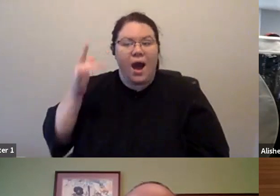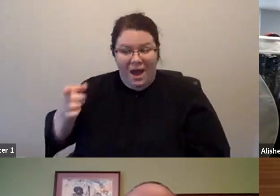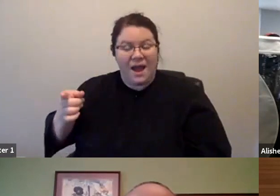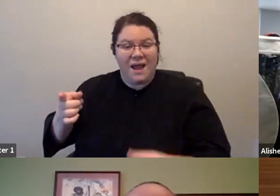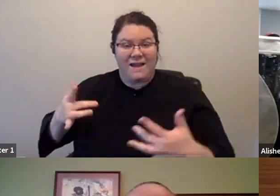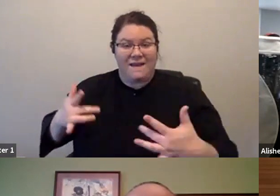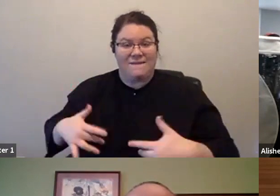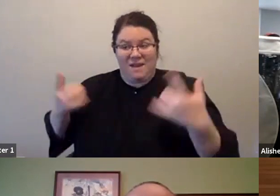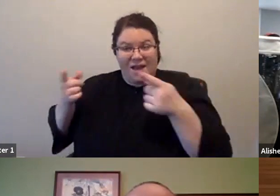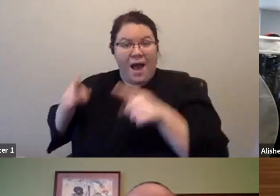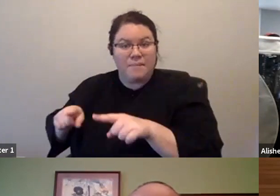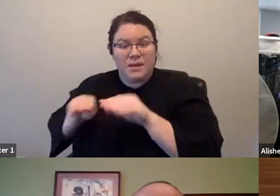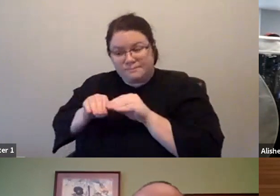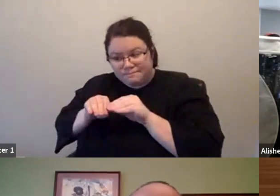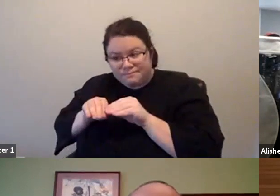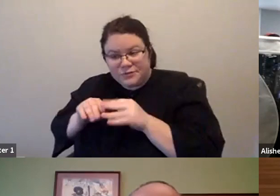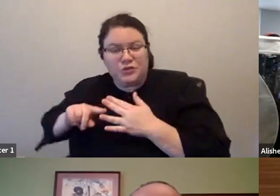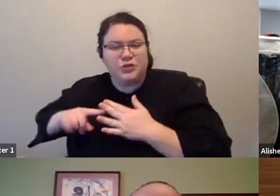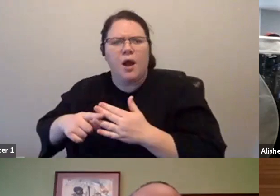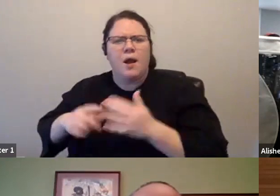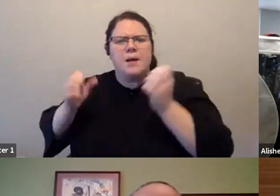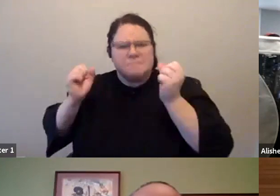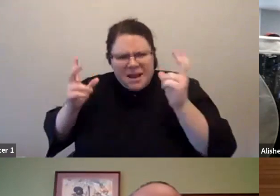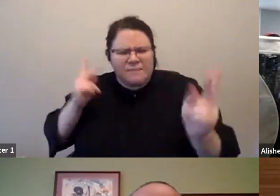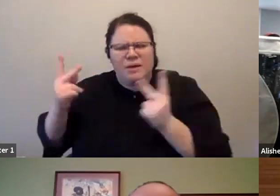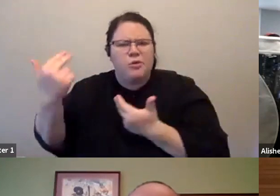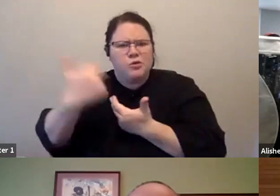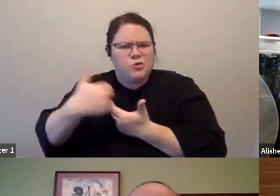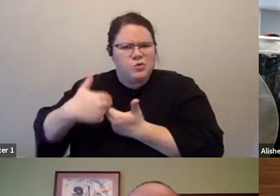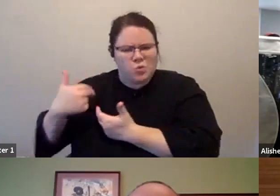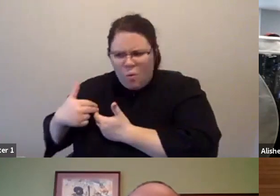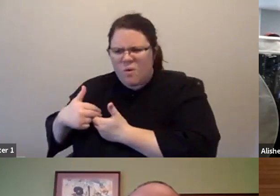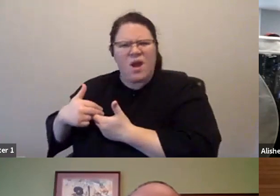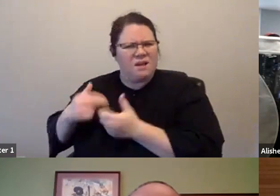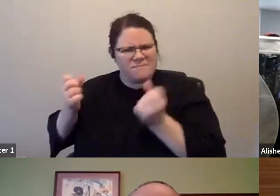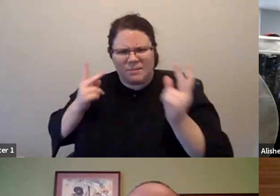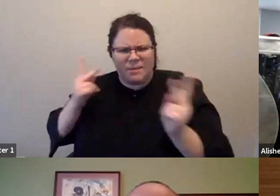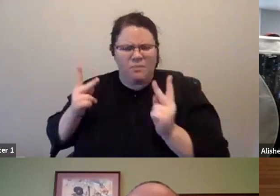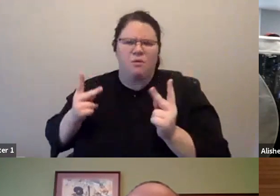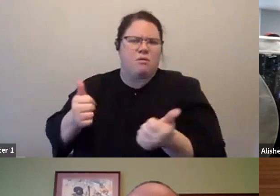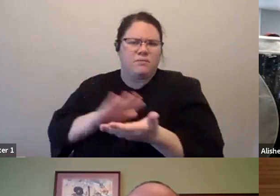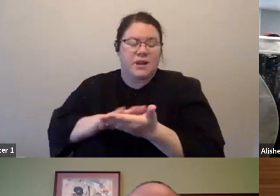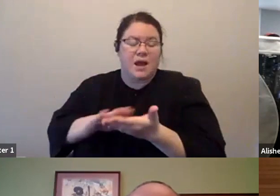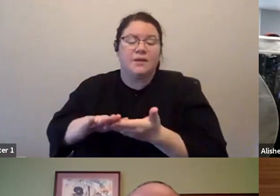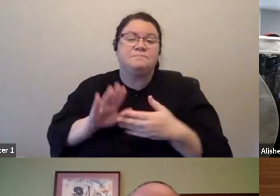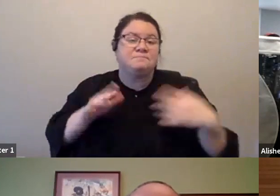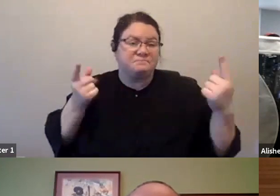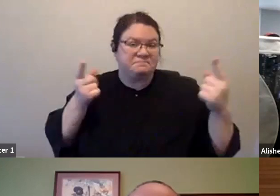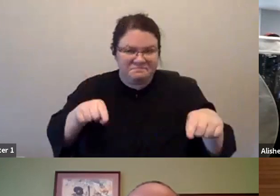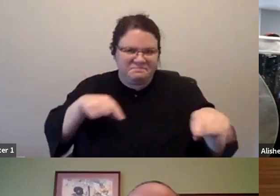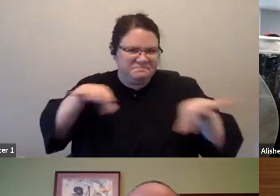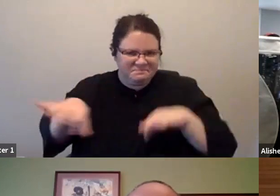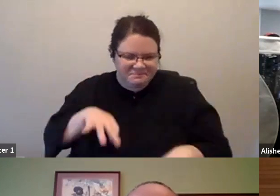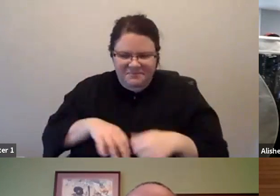fair off. We had a great participation rate in that career fair, but what happened was we actually